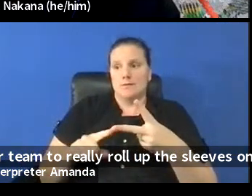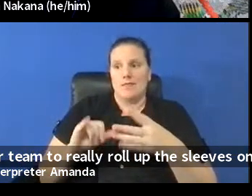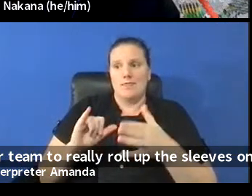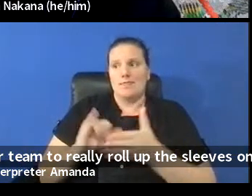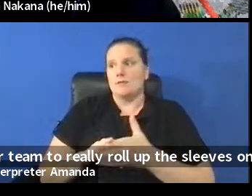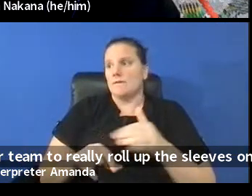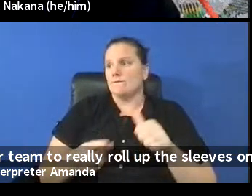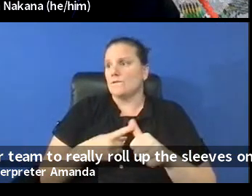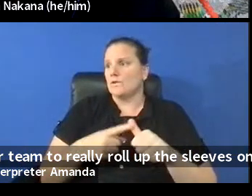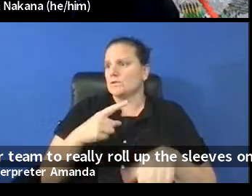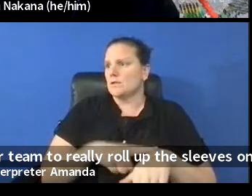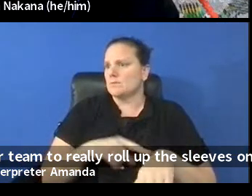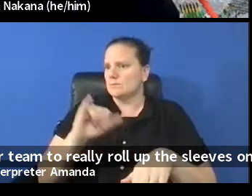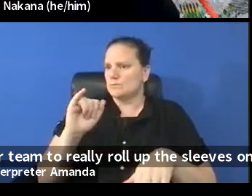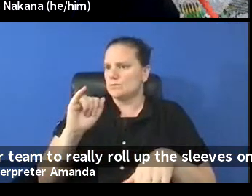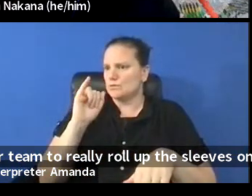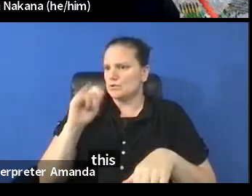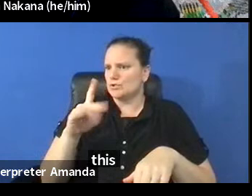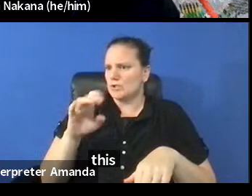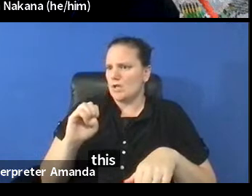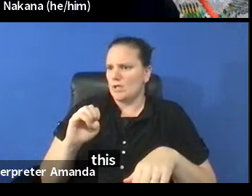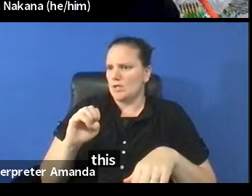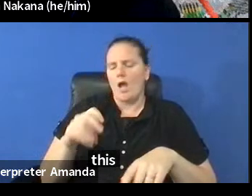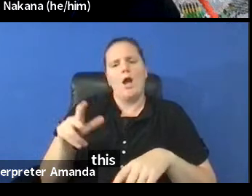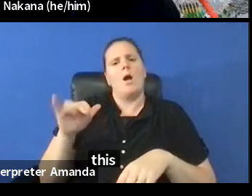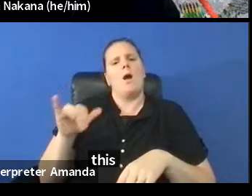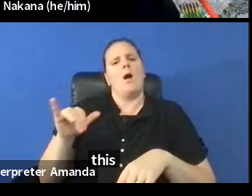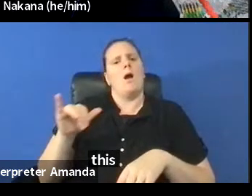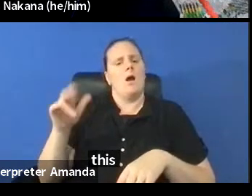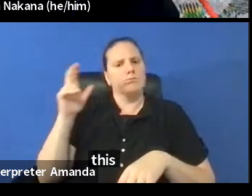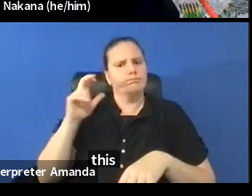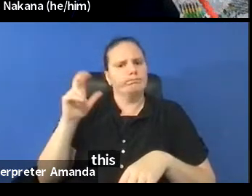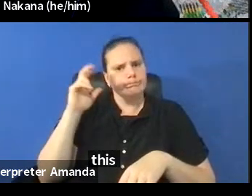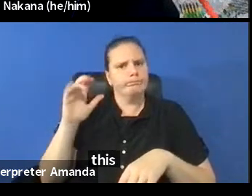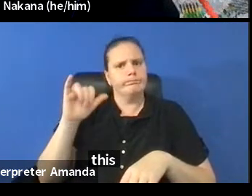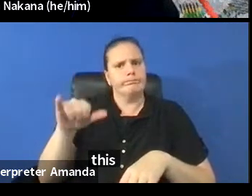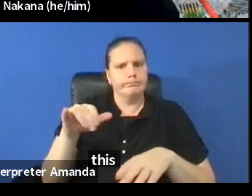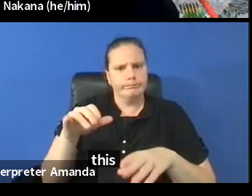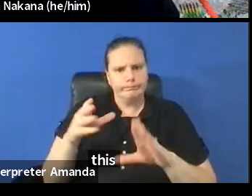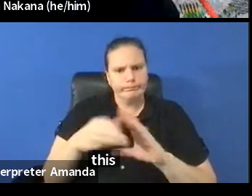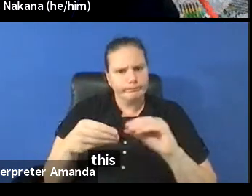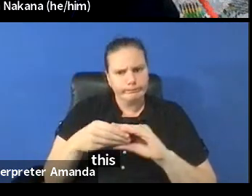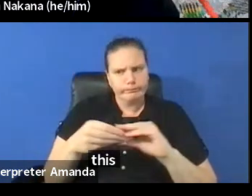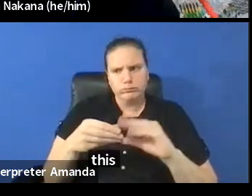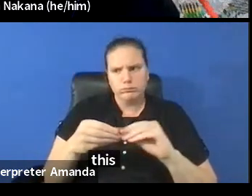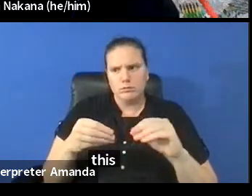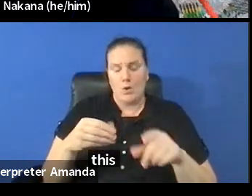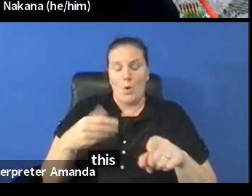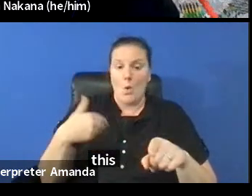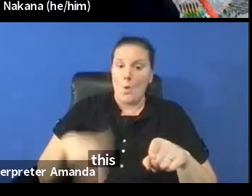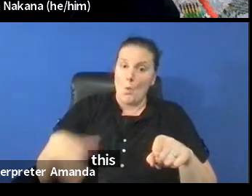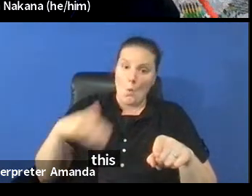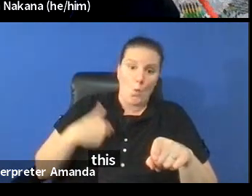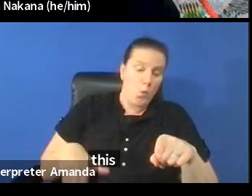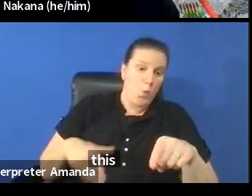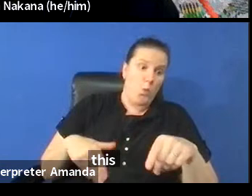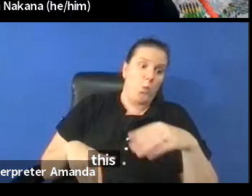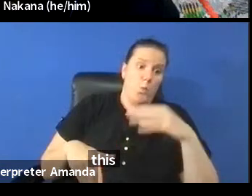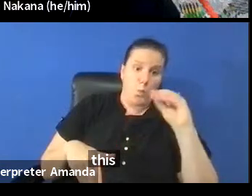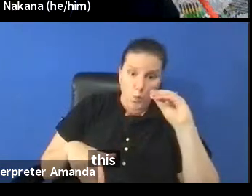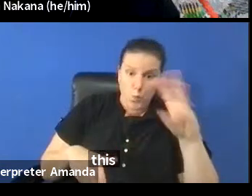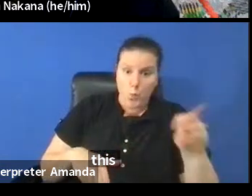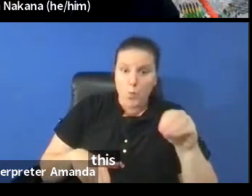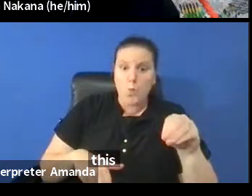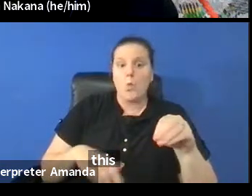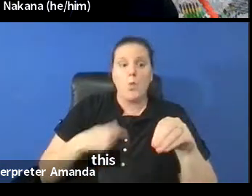time, Jake, I had a chance to kind of hear all of that material, and pretty blown away. I mean, I think